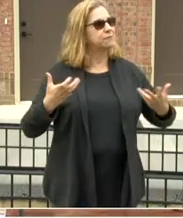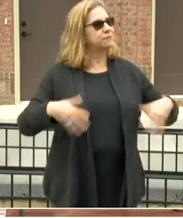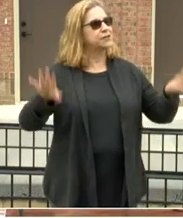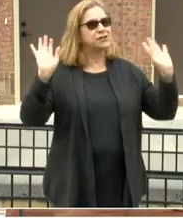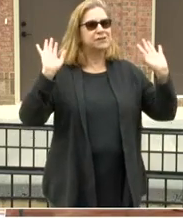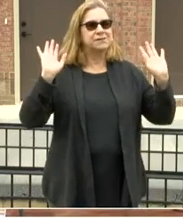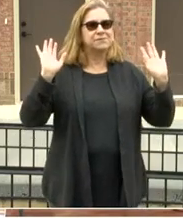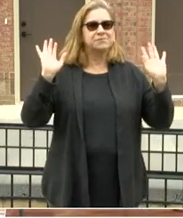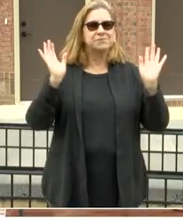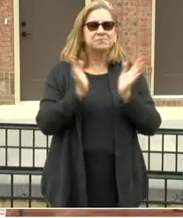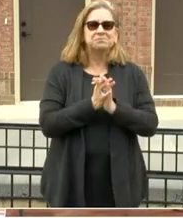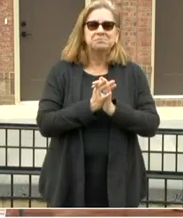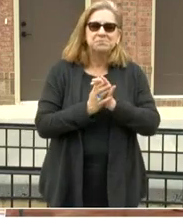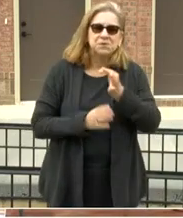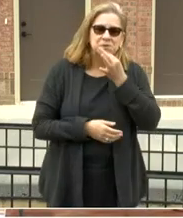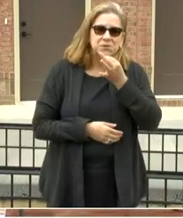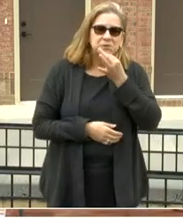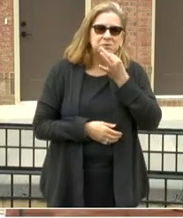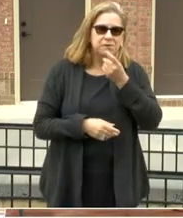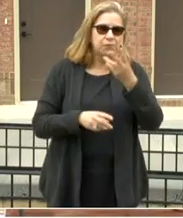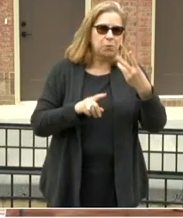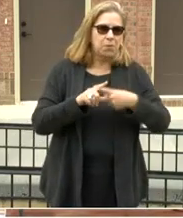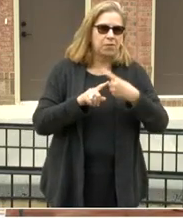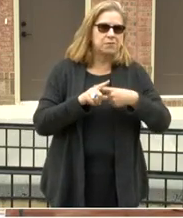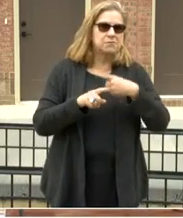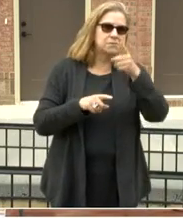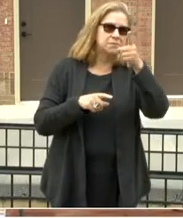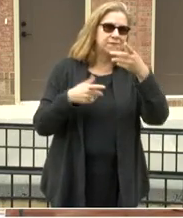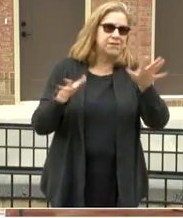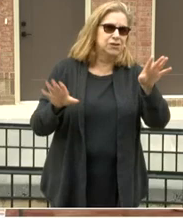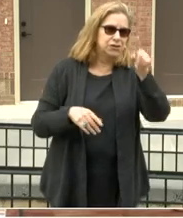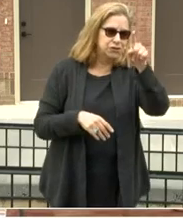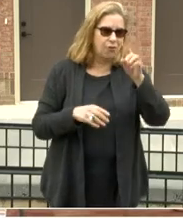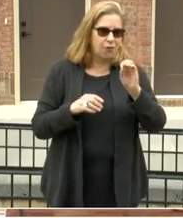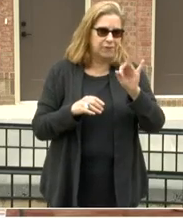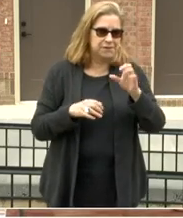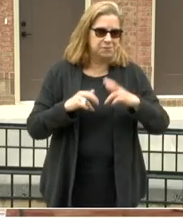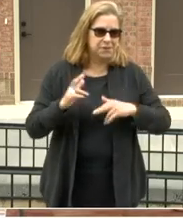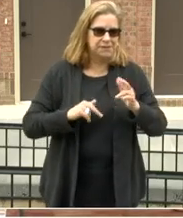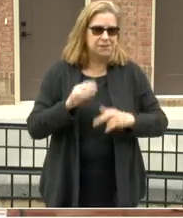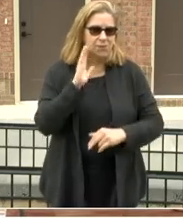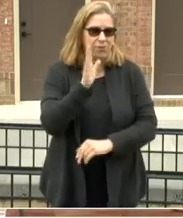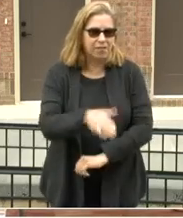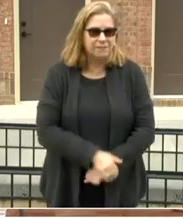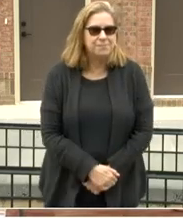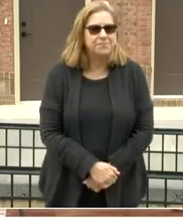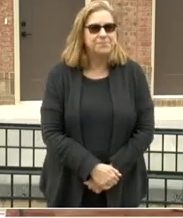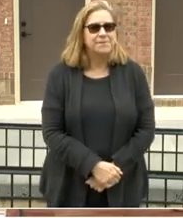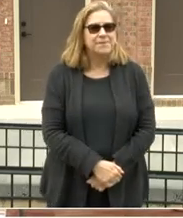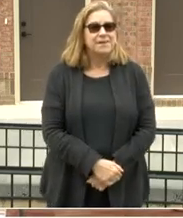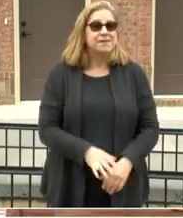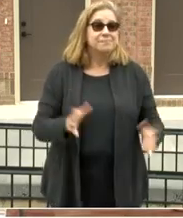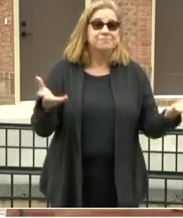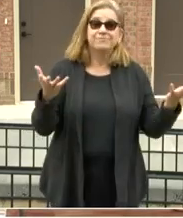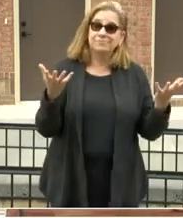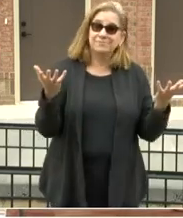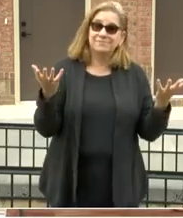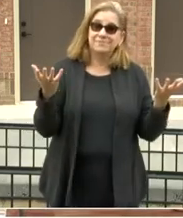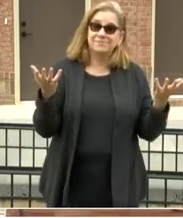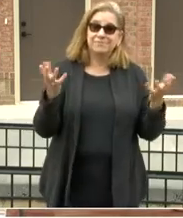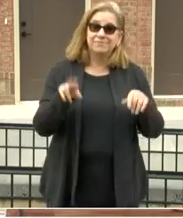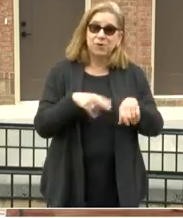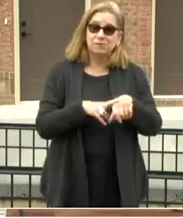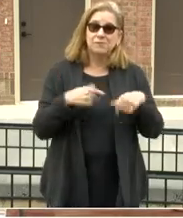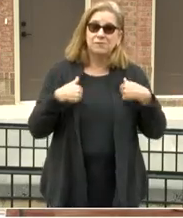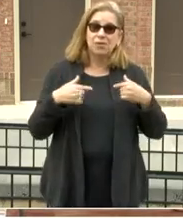be several months from now, not too long from now. Of course, we're thrilled to be working on the townhouses. I'll talk a little bit